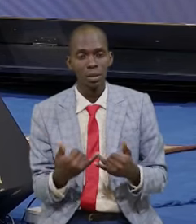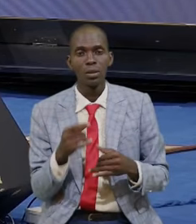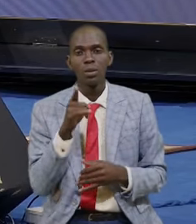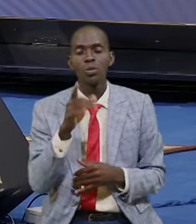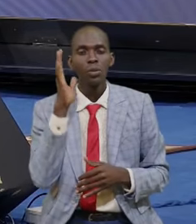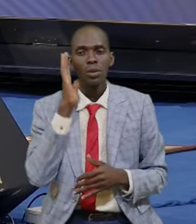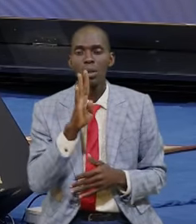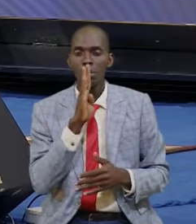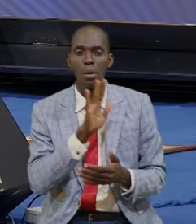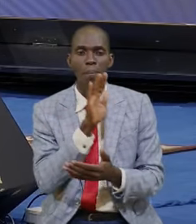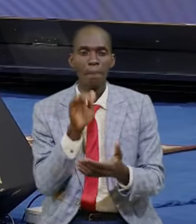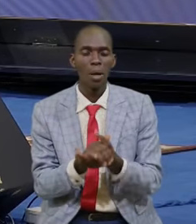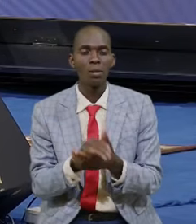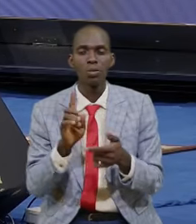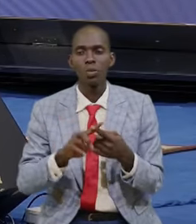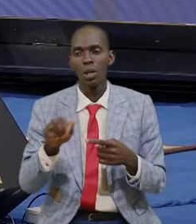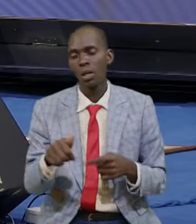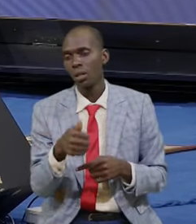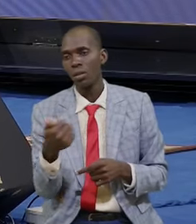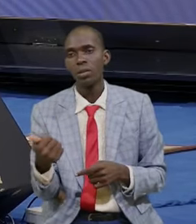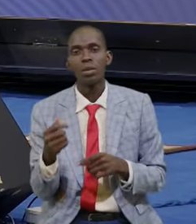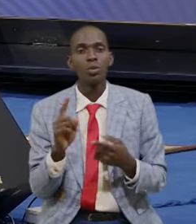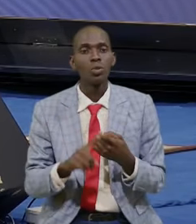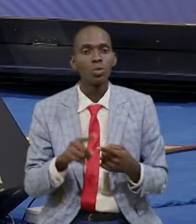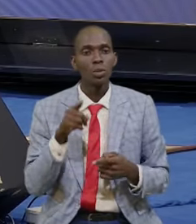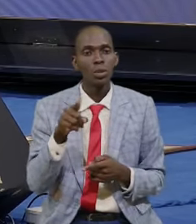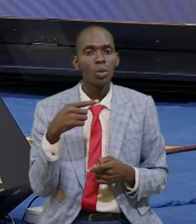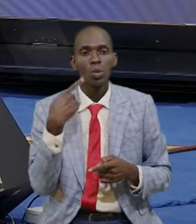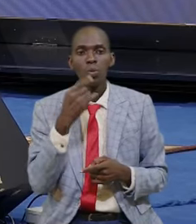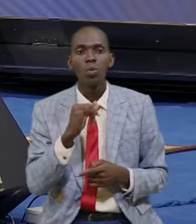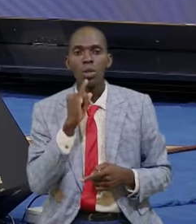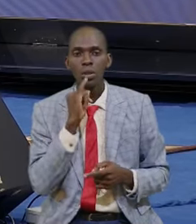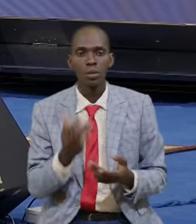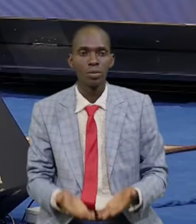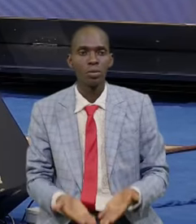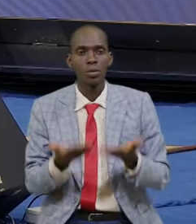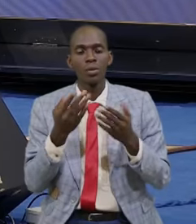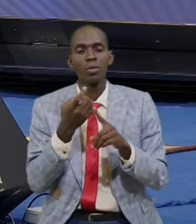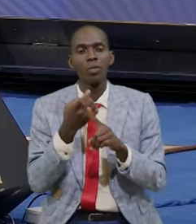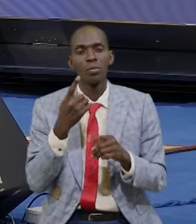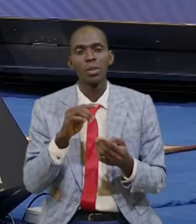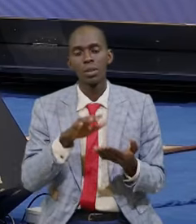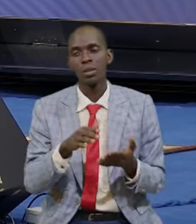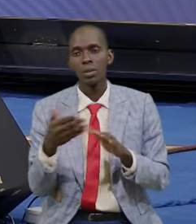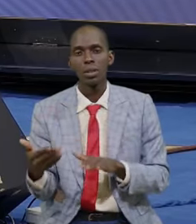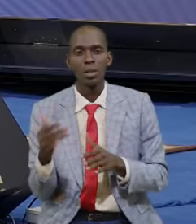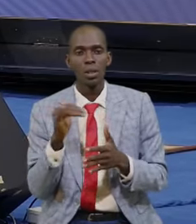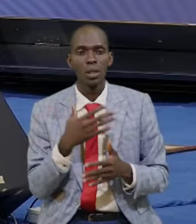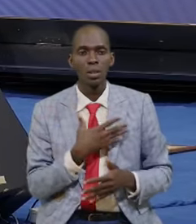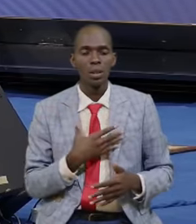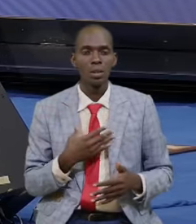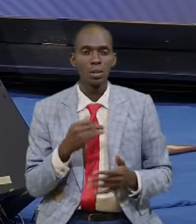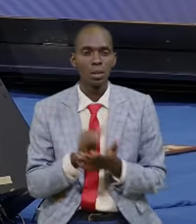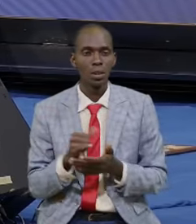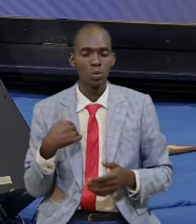to another, even to him who is raised from the dead. And we shall bring